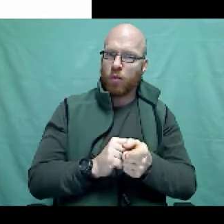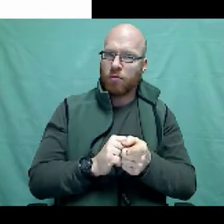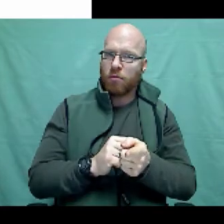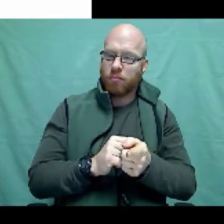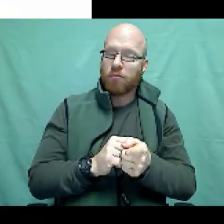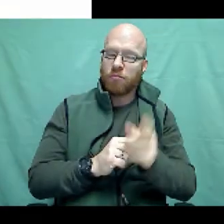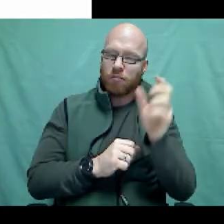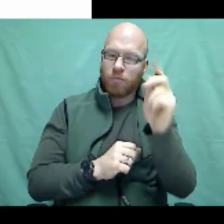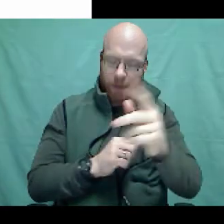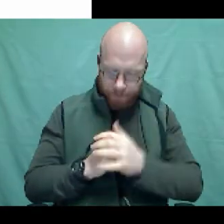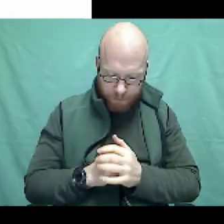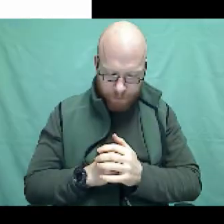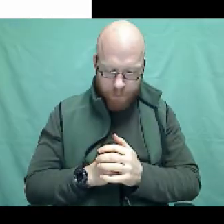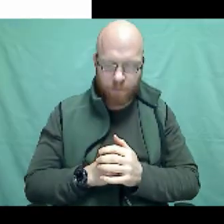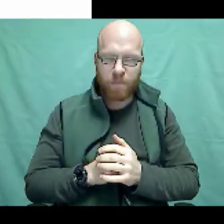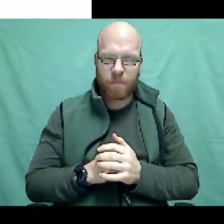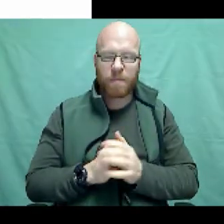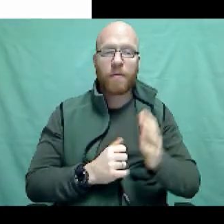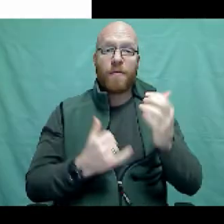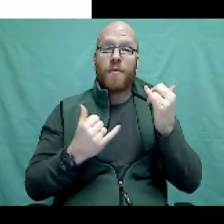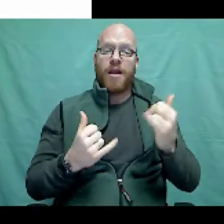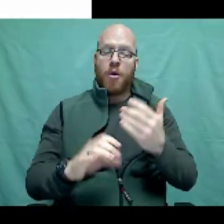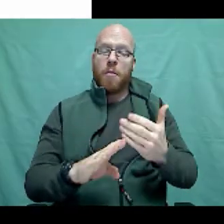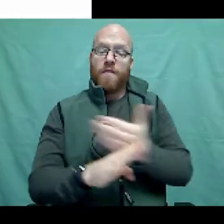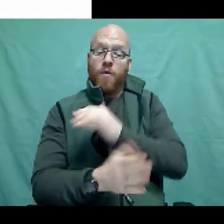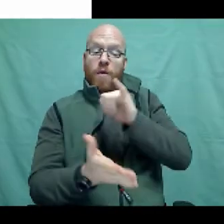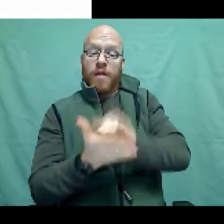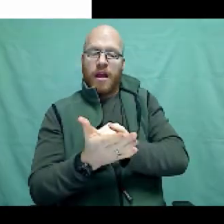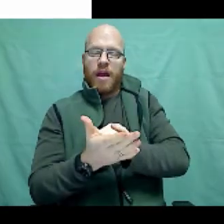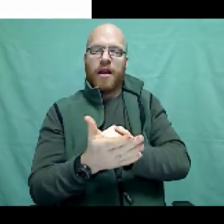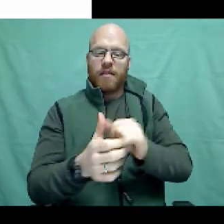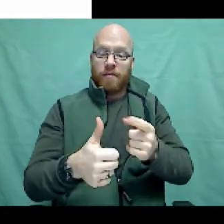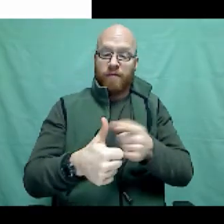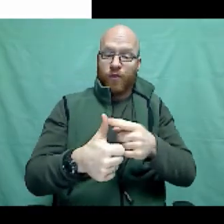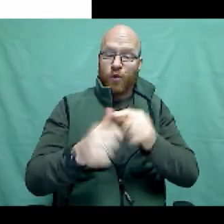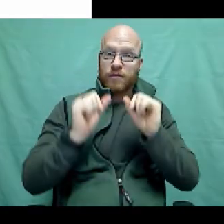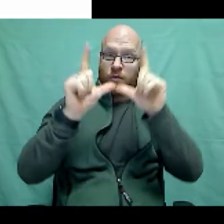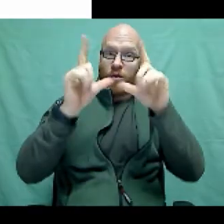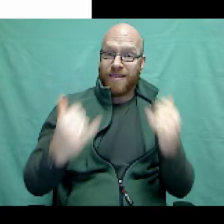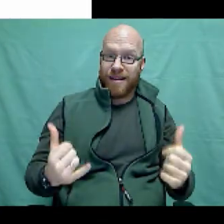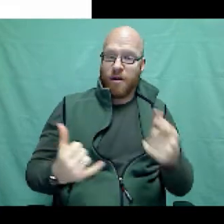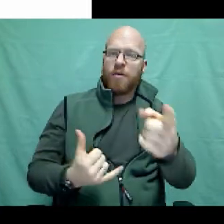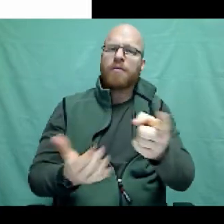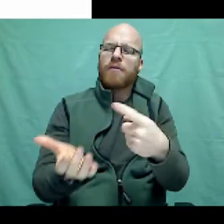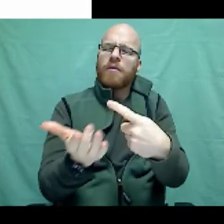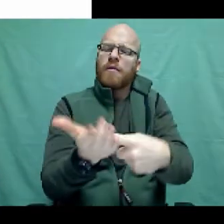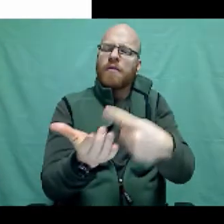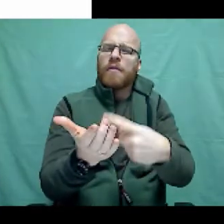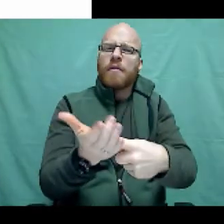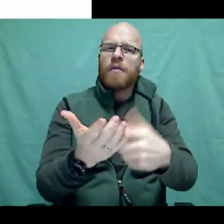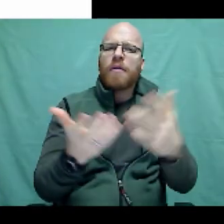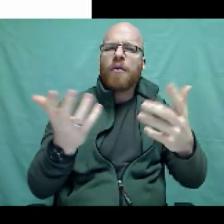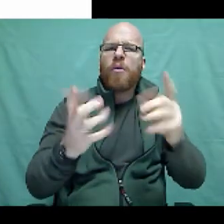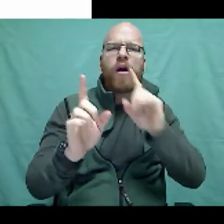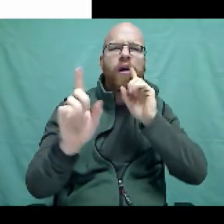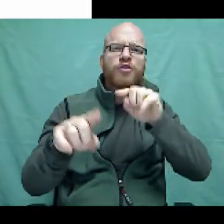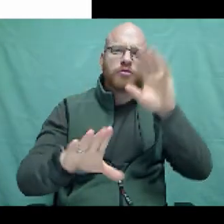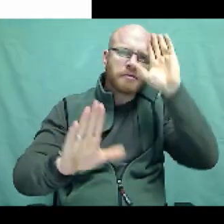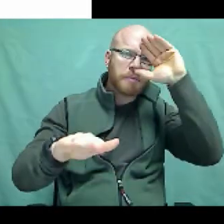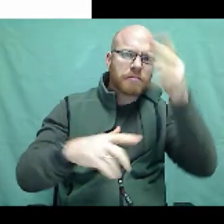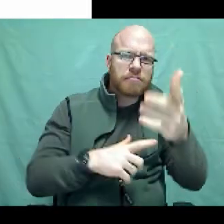unknowns. That's the next two vlogs. But before we get into actual solving problems, this vlog is meant to give you